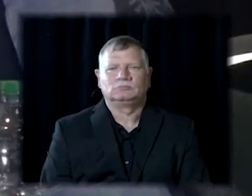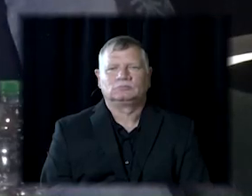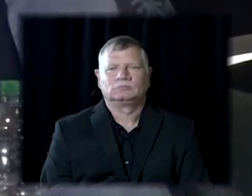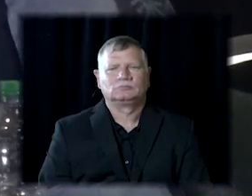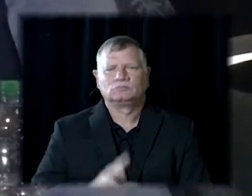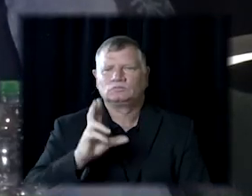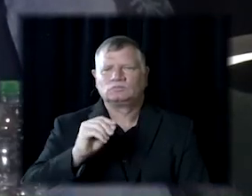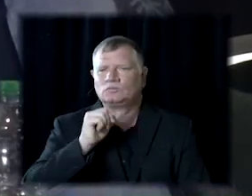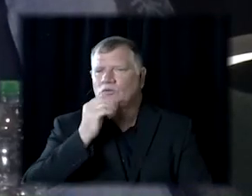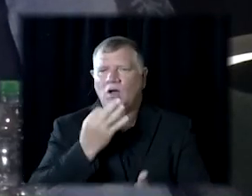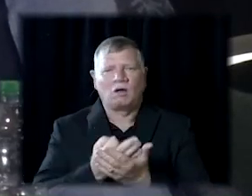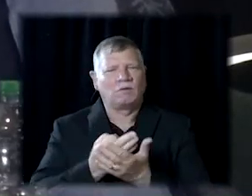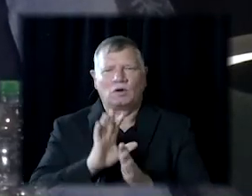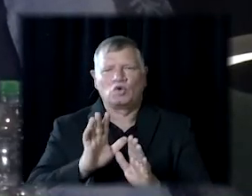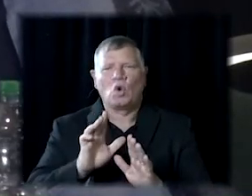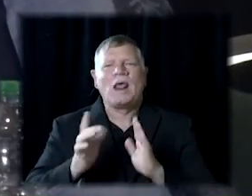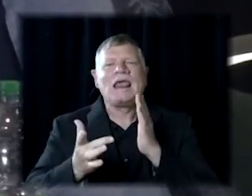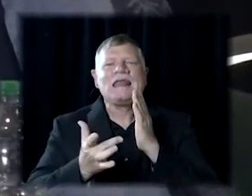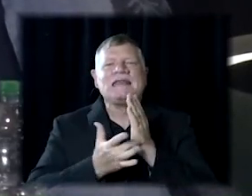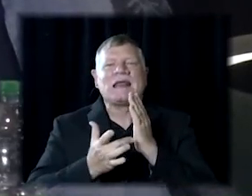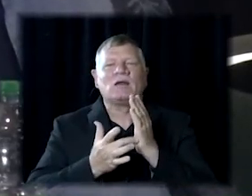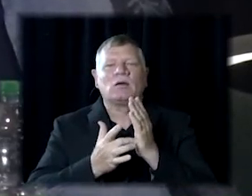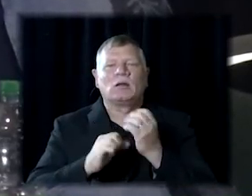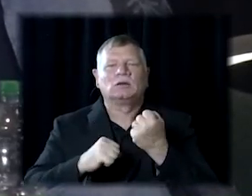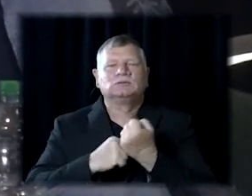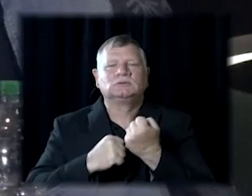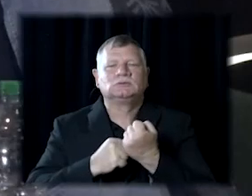No, it's not financial. It's technical assistance.